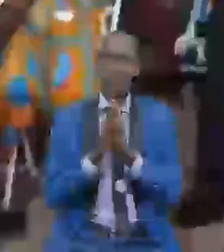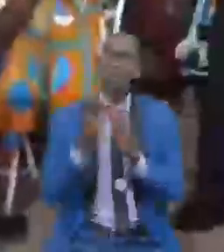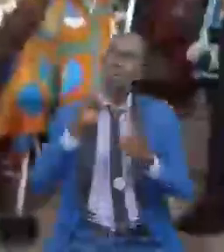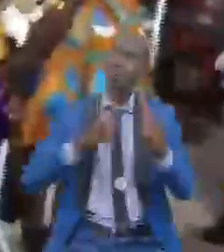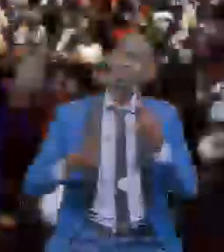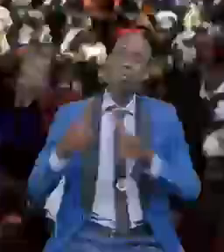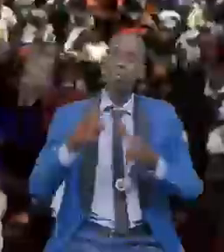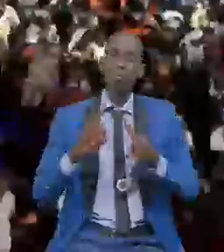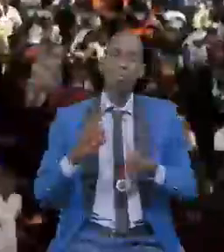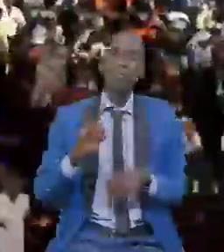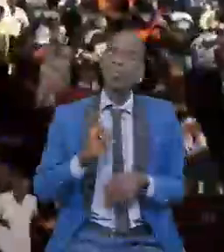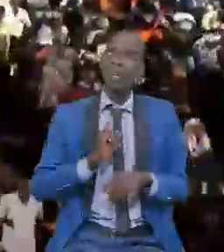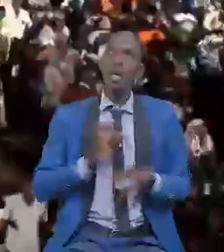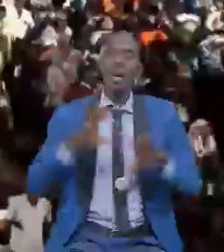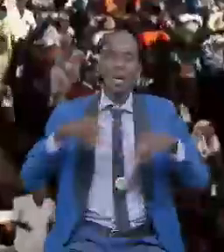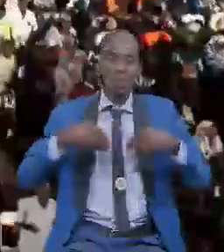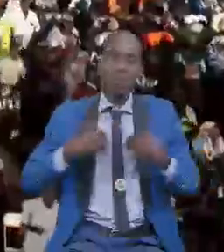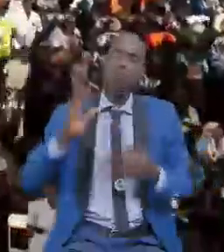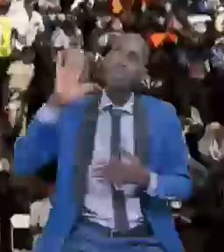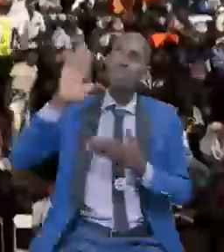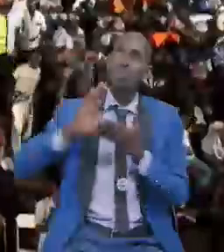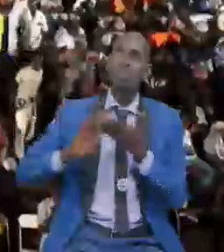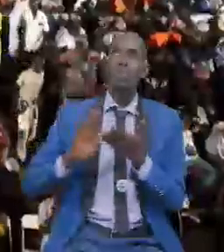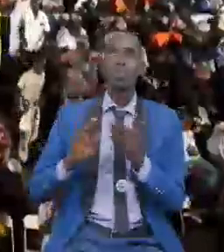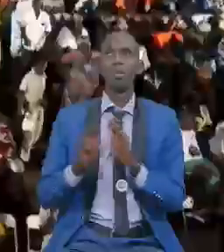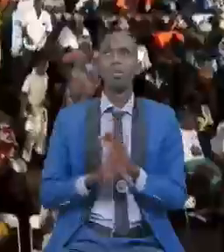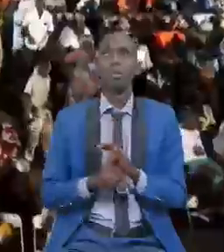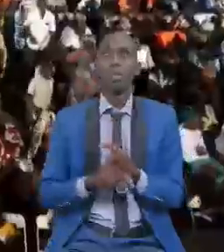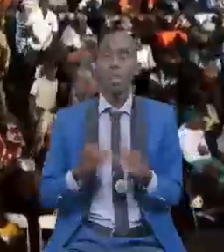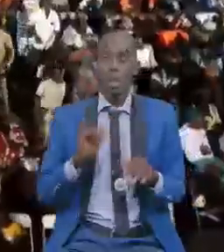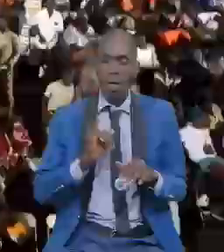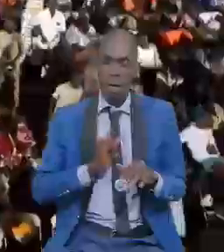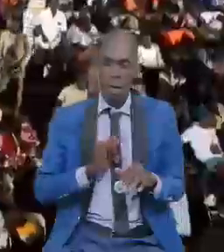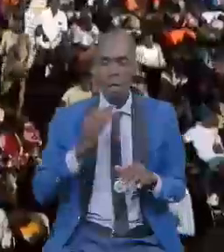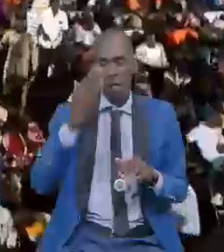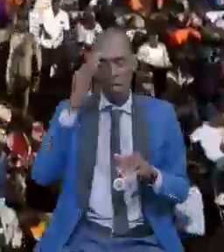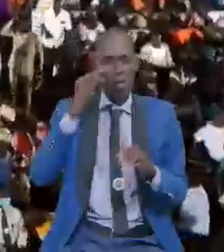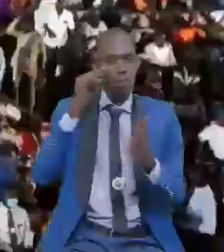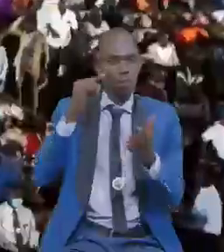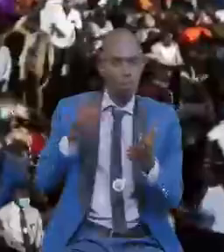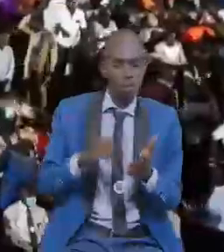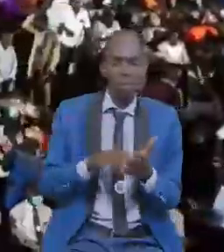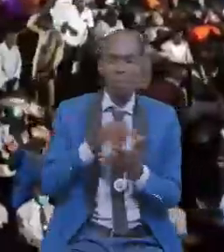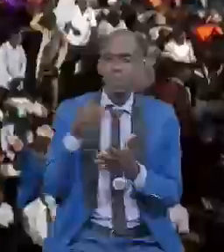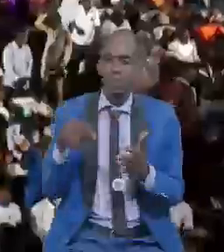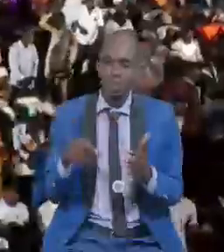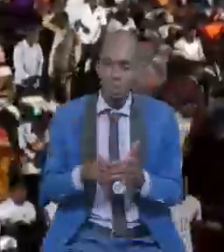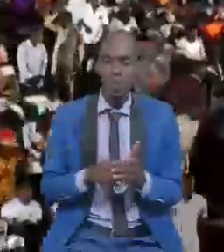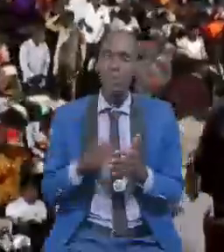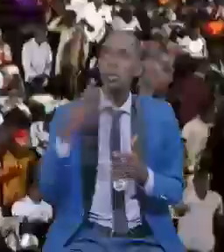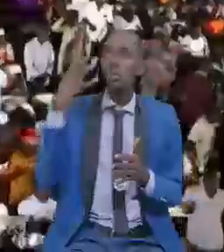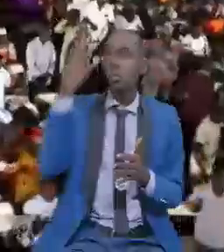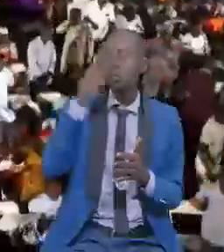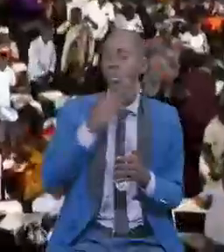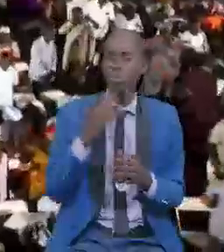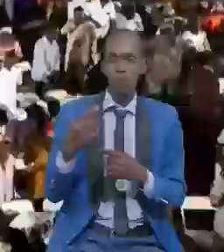I accept your forgiveness. I acknowledge this glorious day of visitation